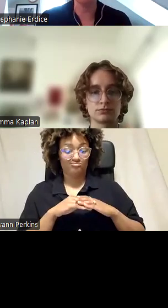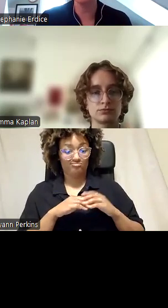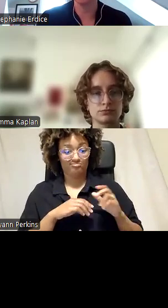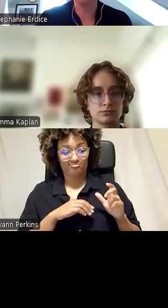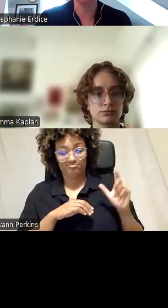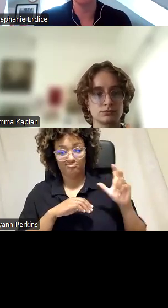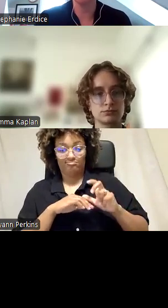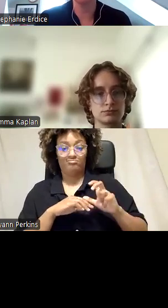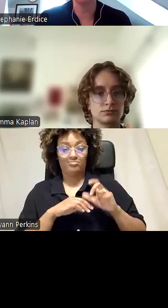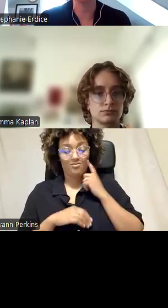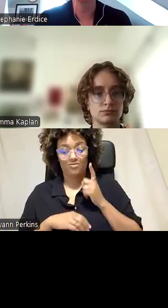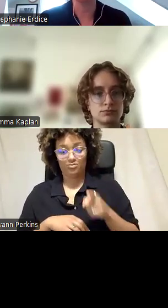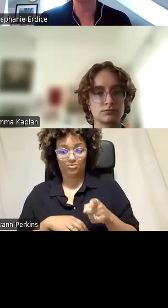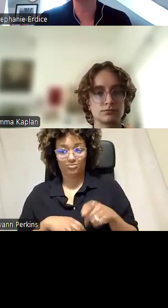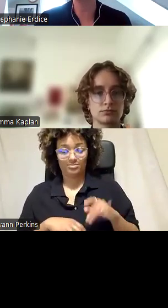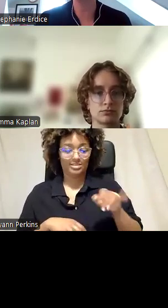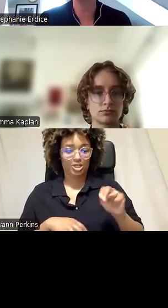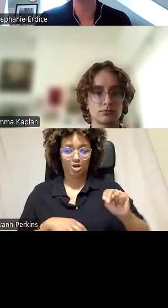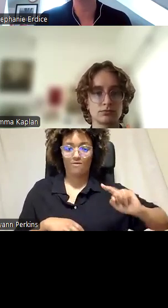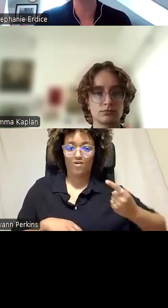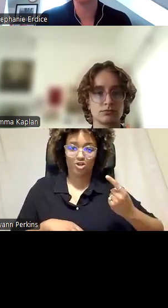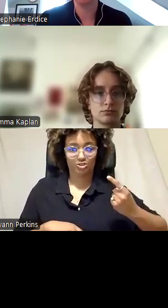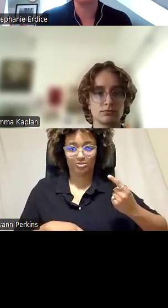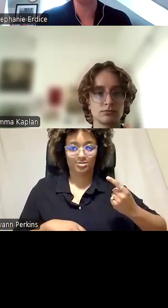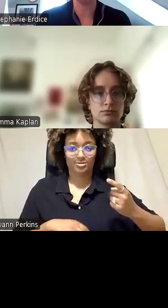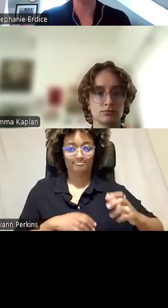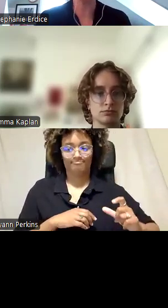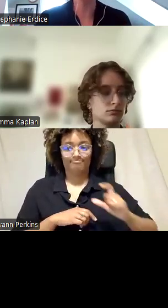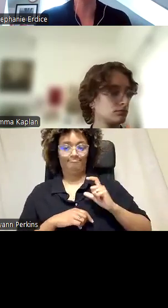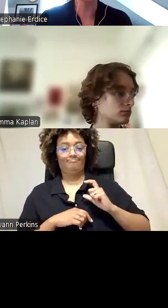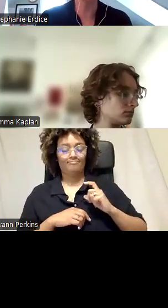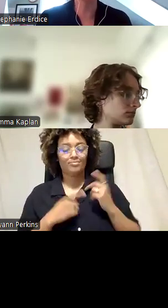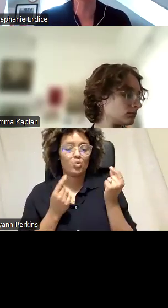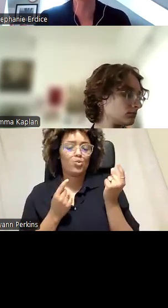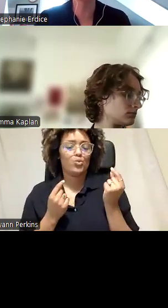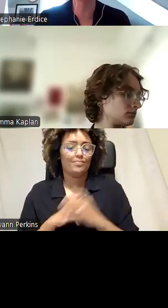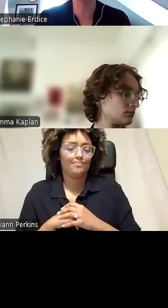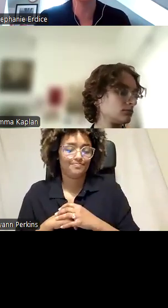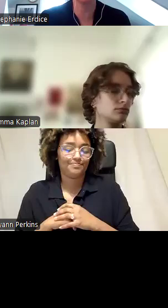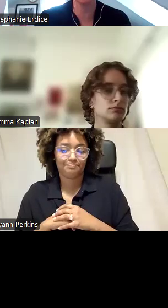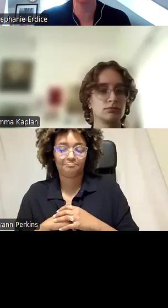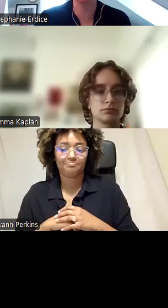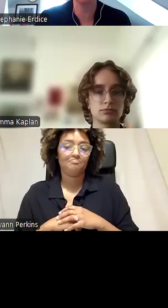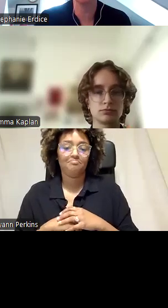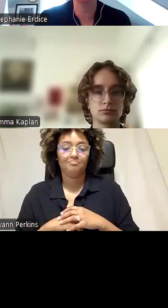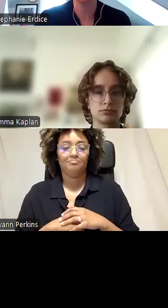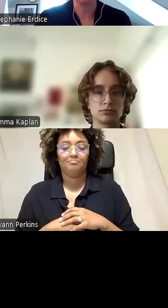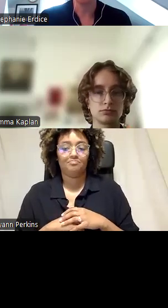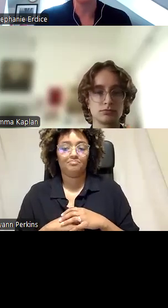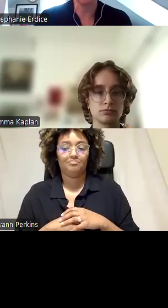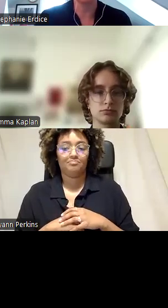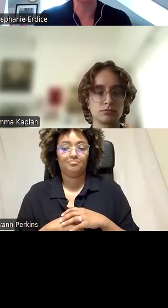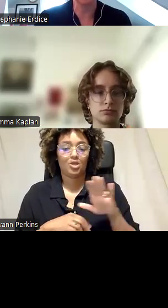bonus every year on January 1st, what would you do with that? And then if your first name